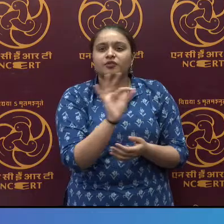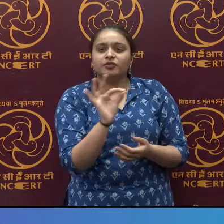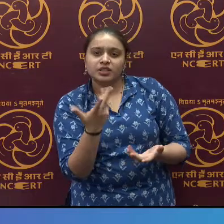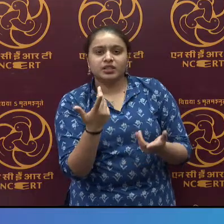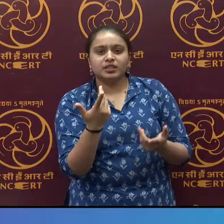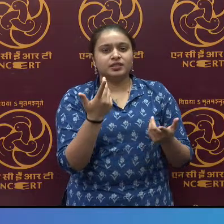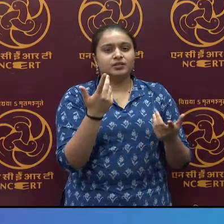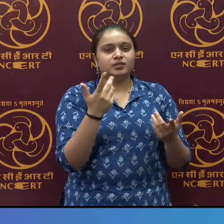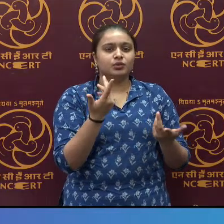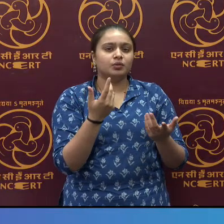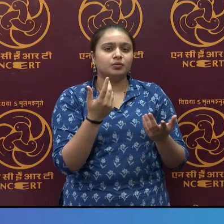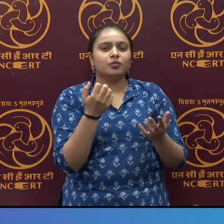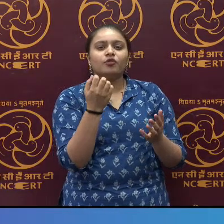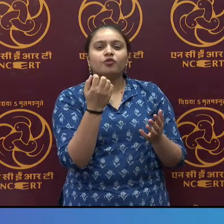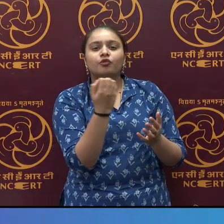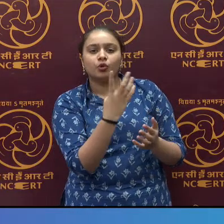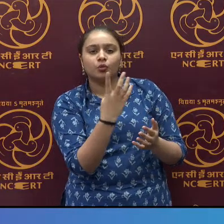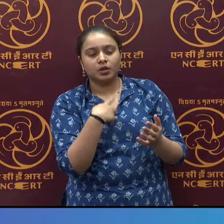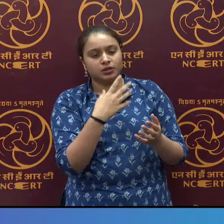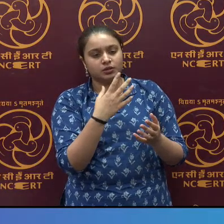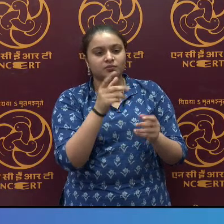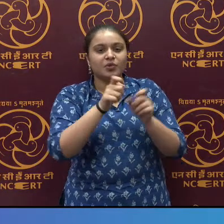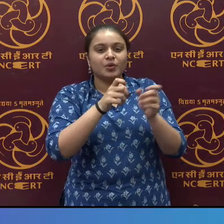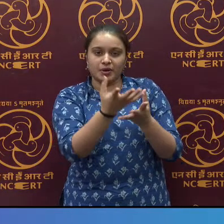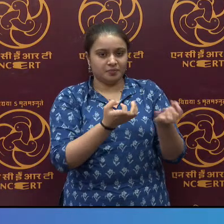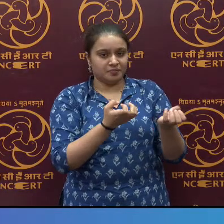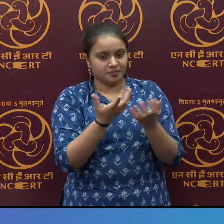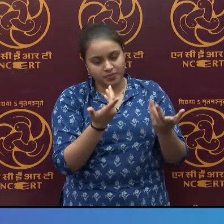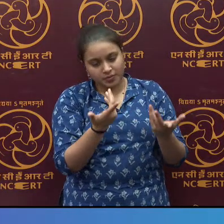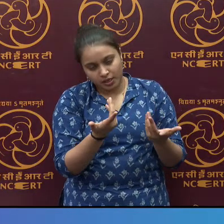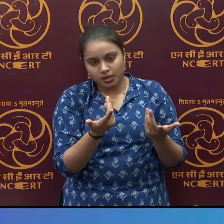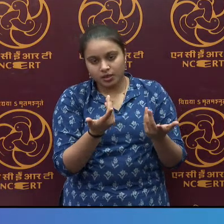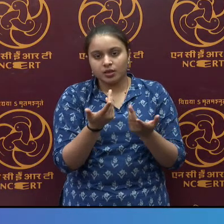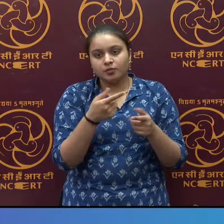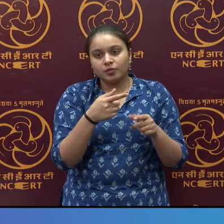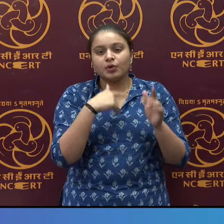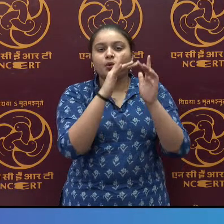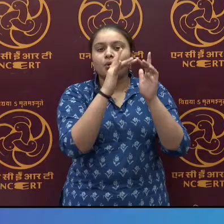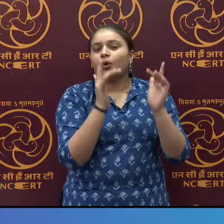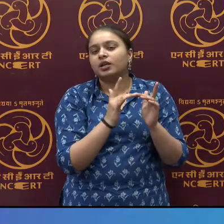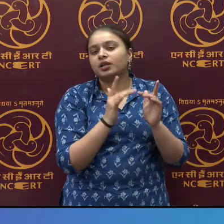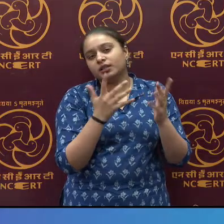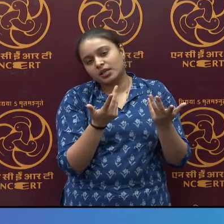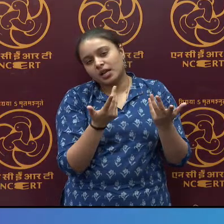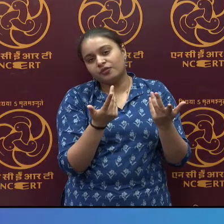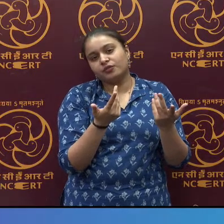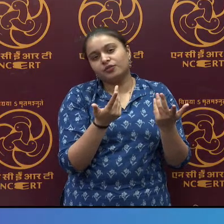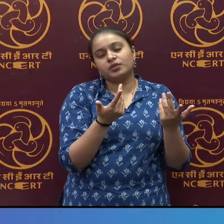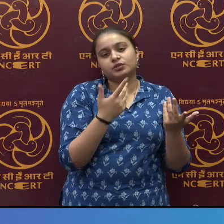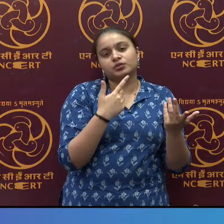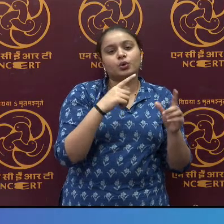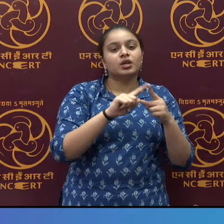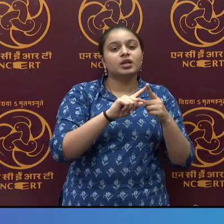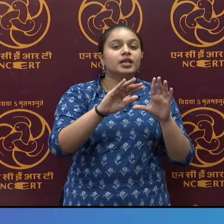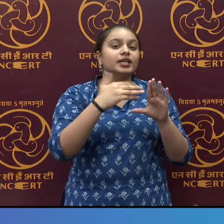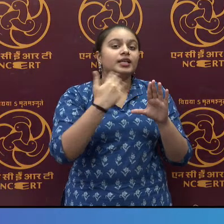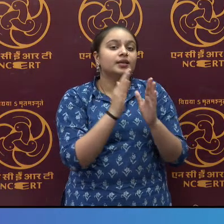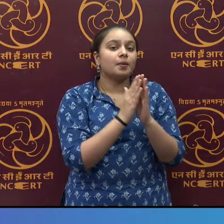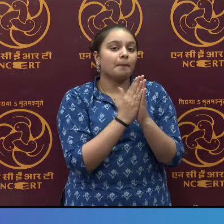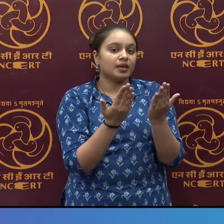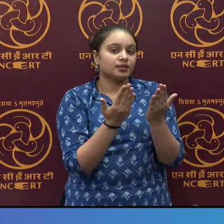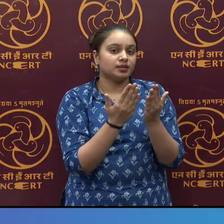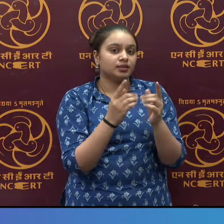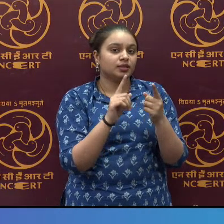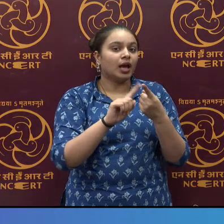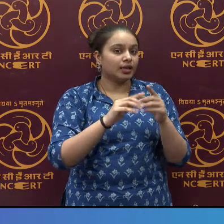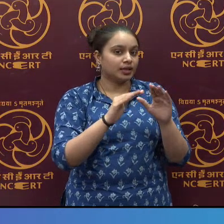quarterlies that people take or buy. And lot of these nowadays are online, so people do buy e-magazines.